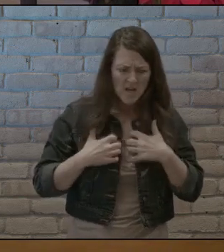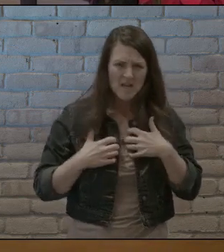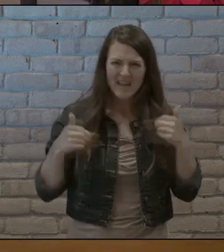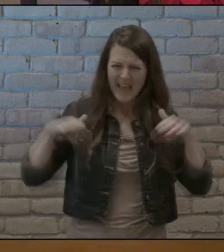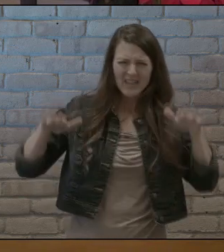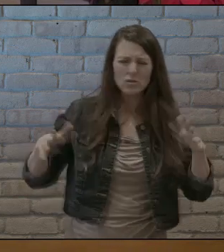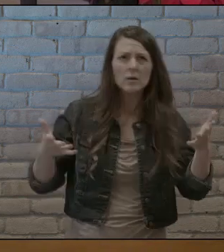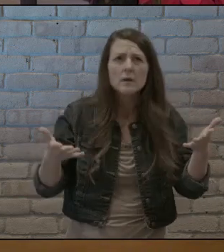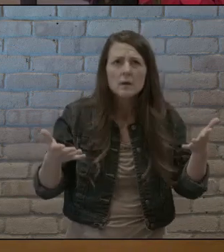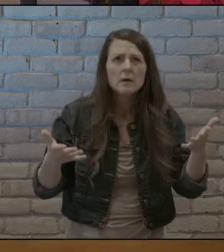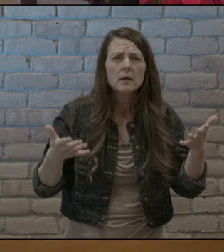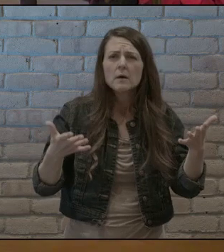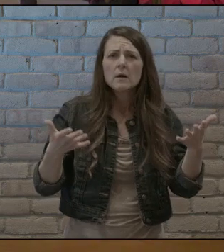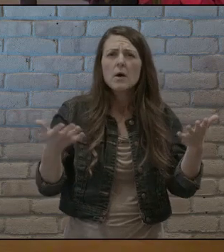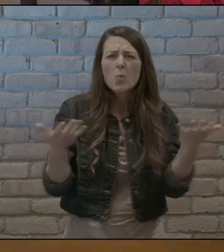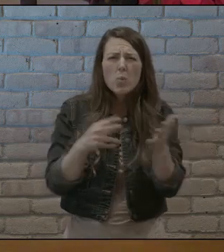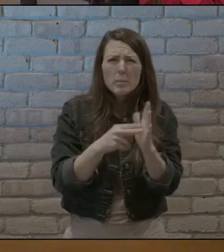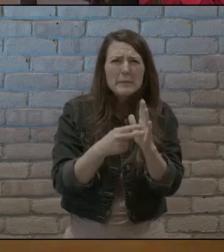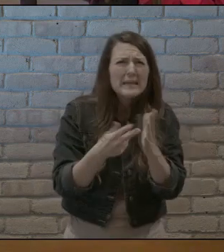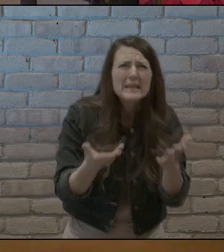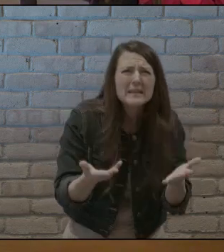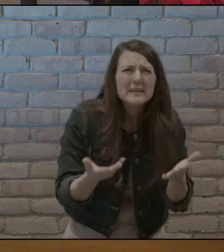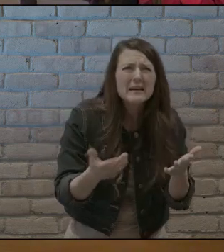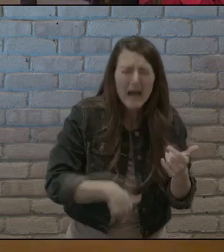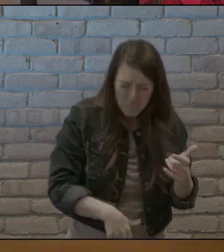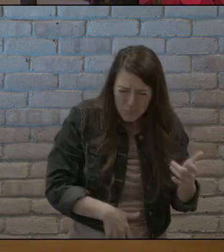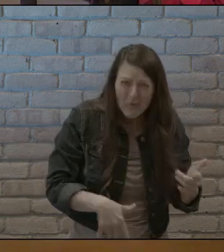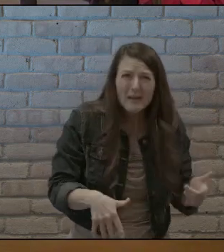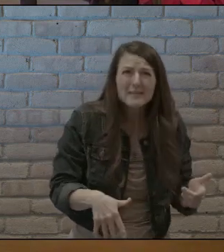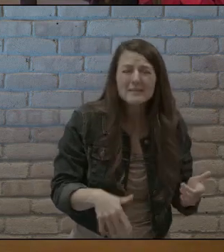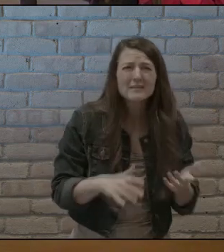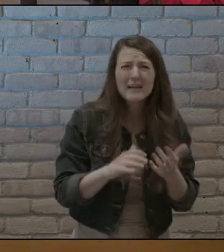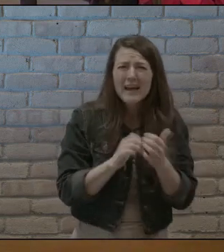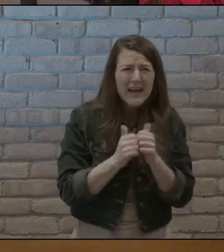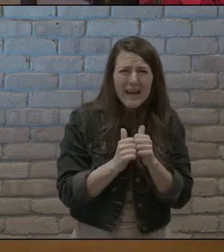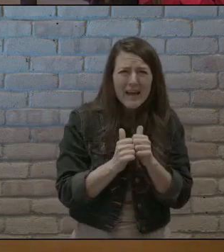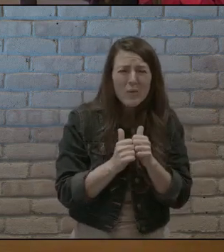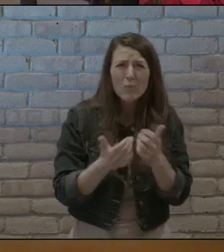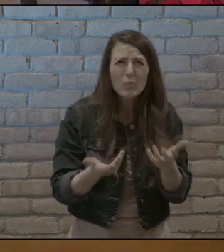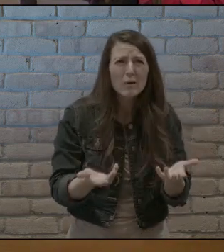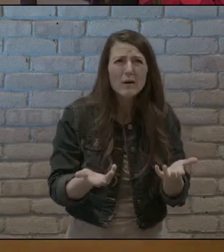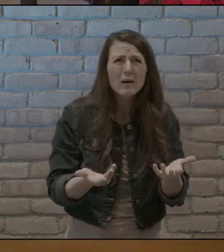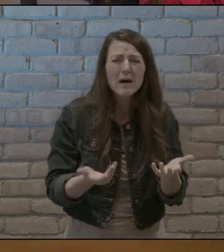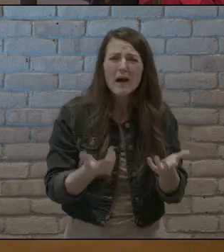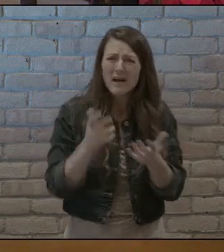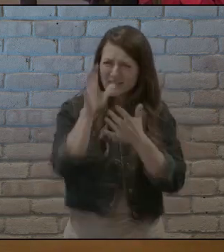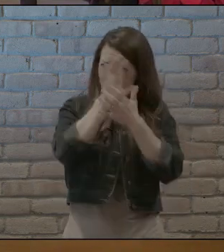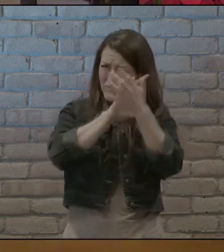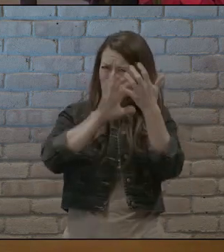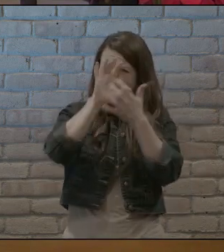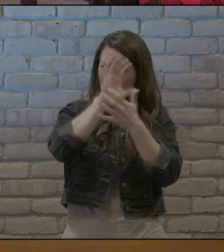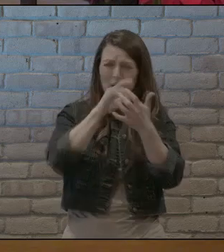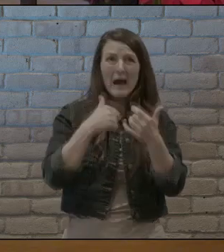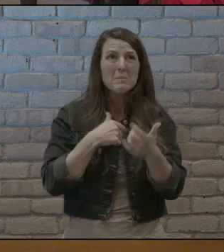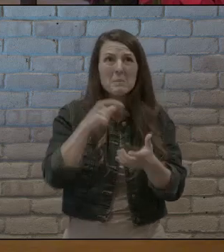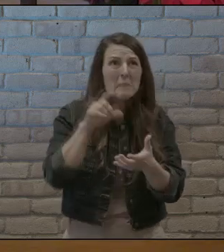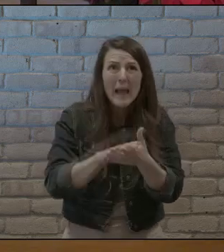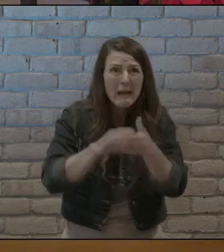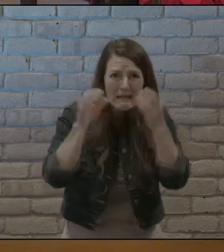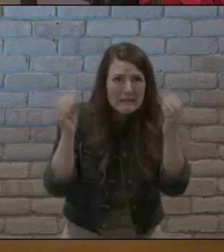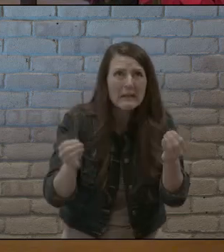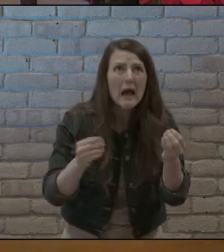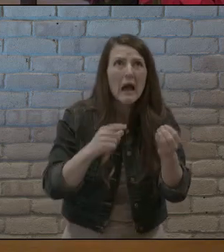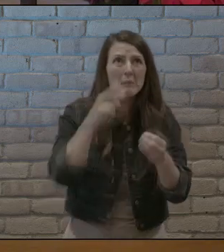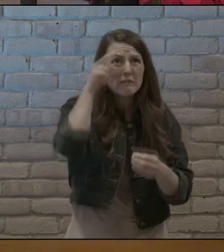"Angel, what can you possibly mean? I'm pregnant. How can that even happen? I'm not even married.